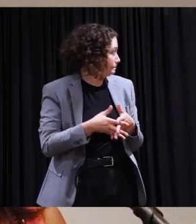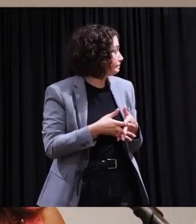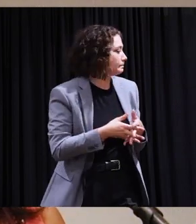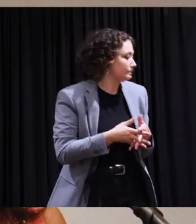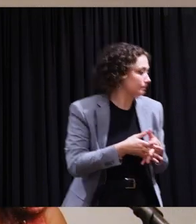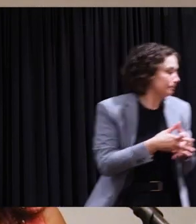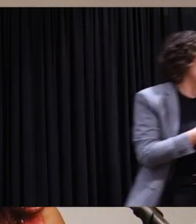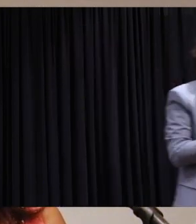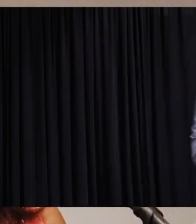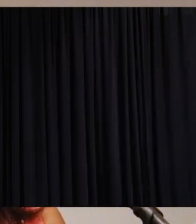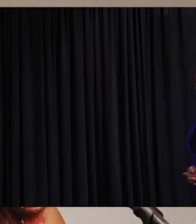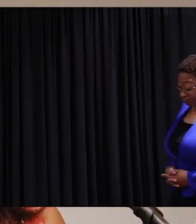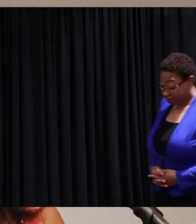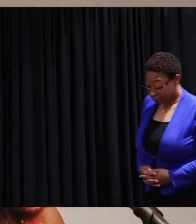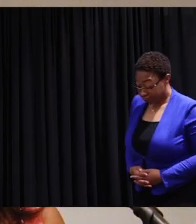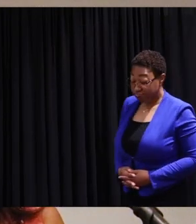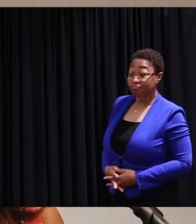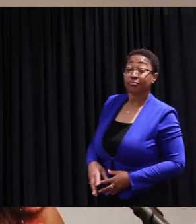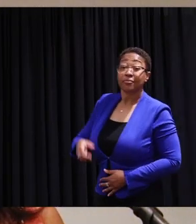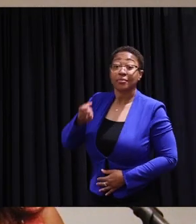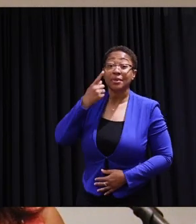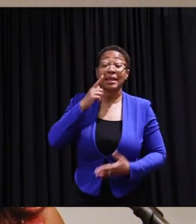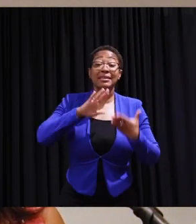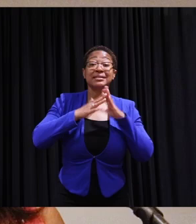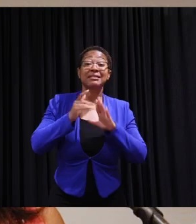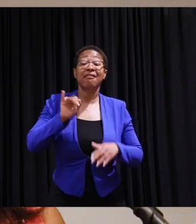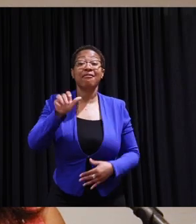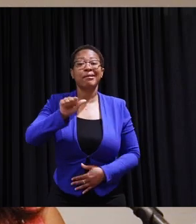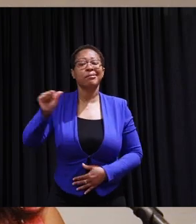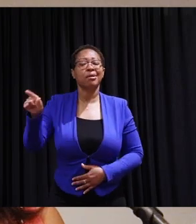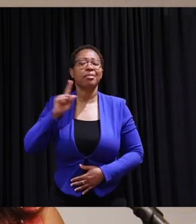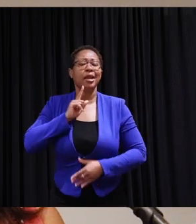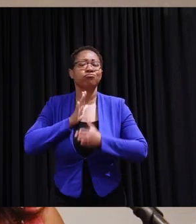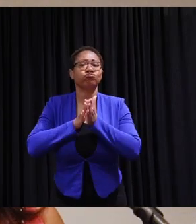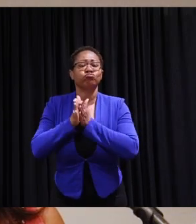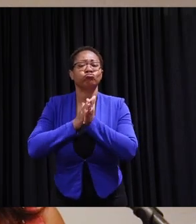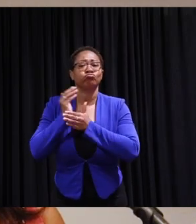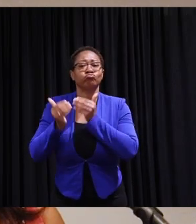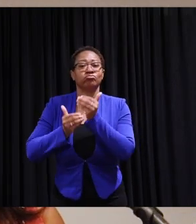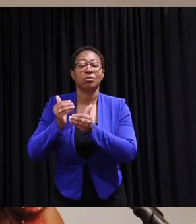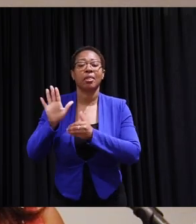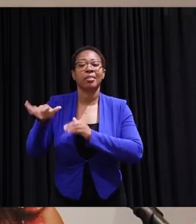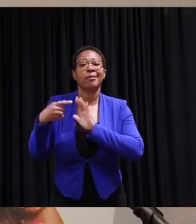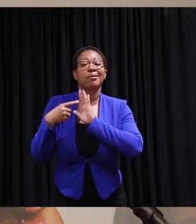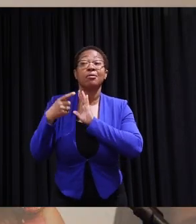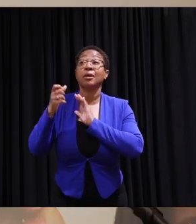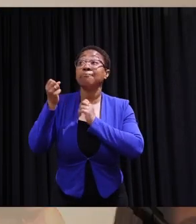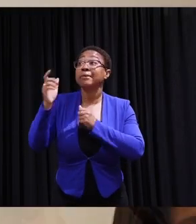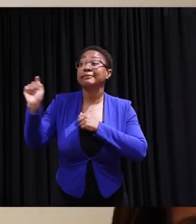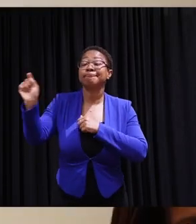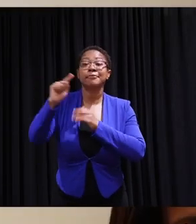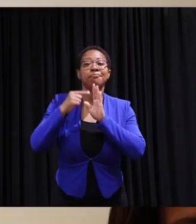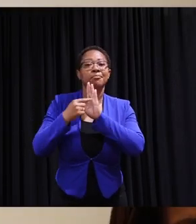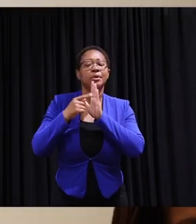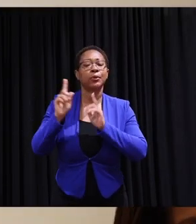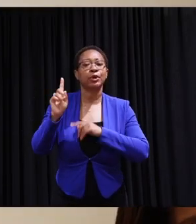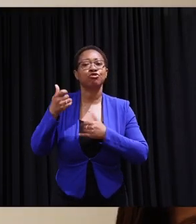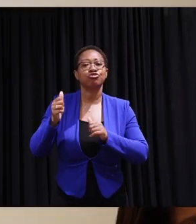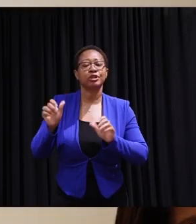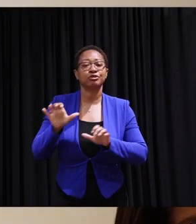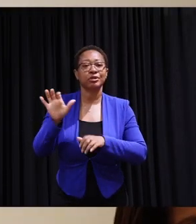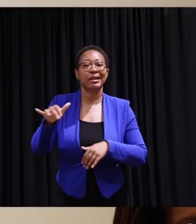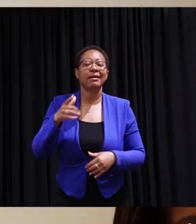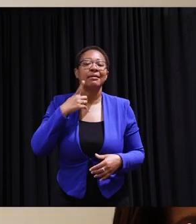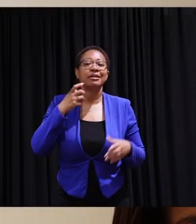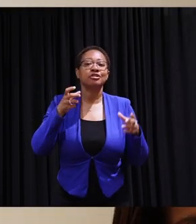very progressive in advocating for publicly. So there are models out there that people are trying to do that. Missy Stoltz, the